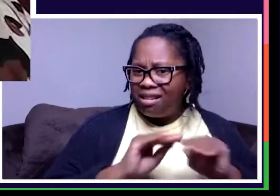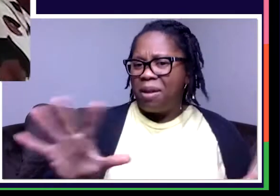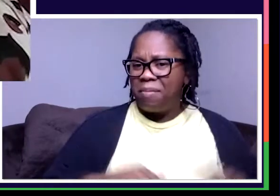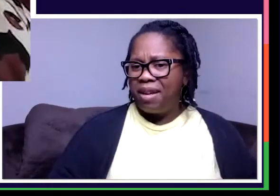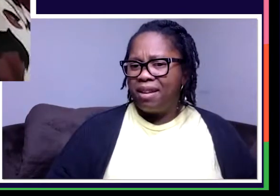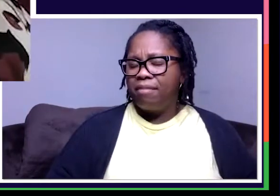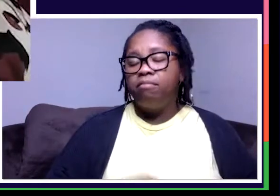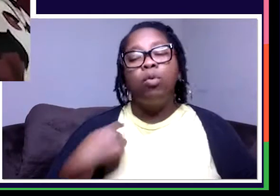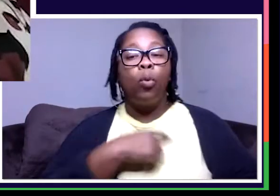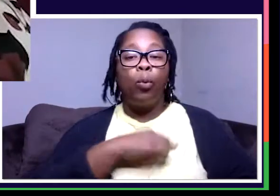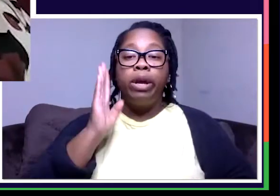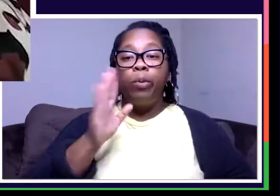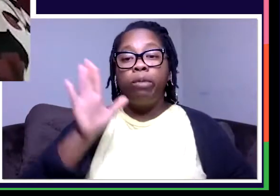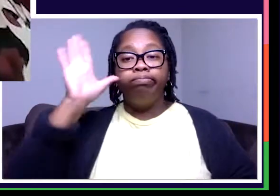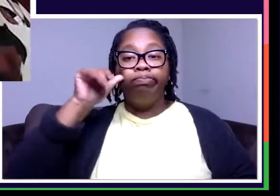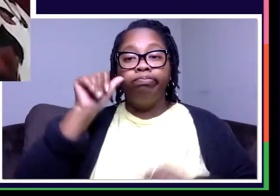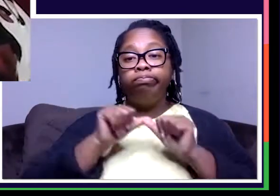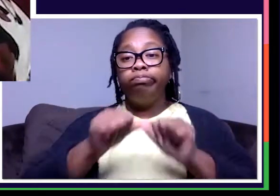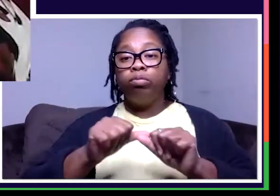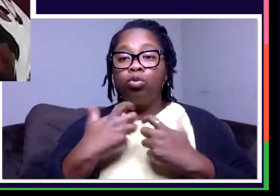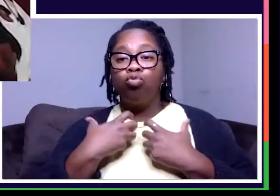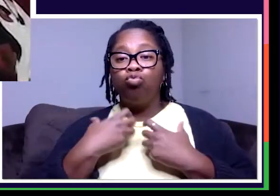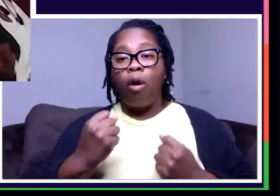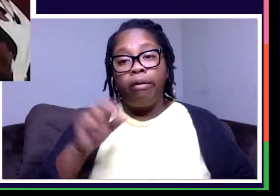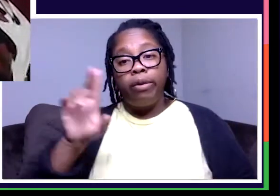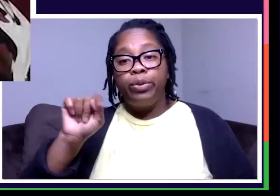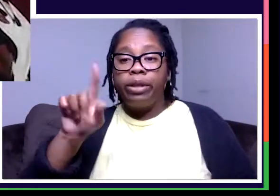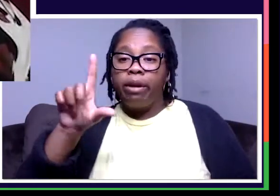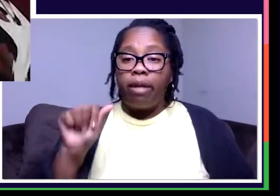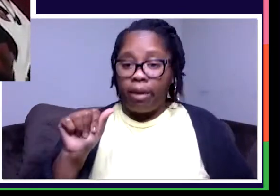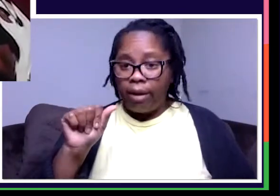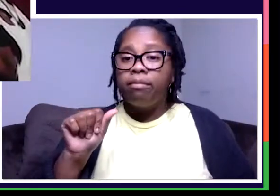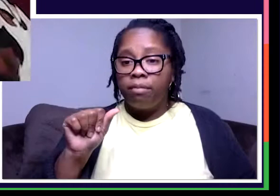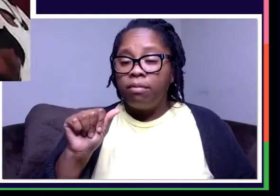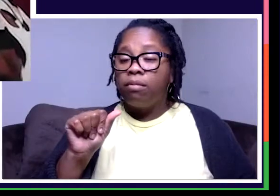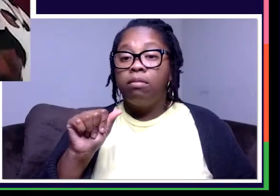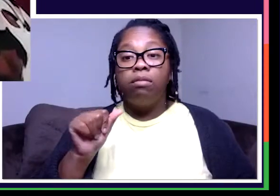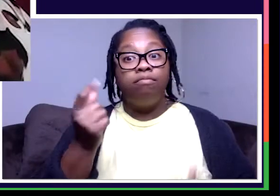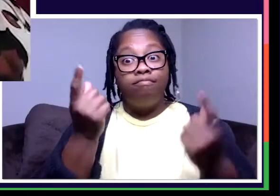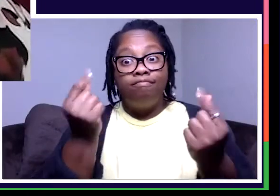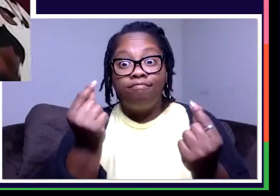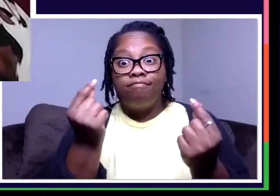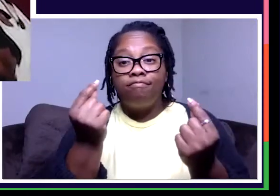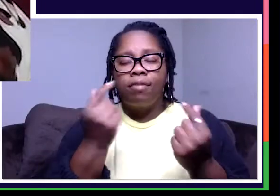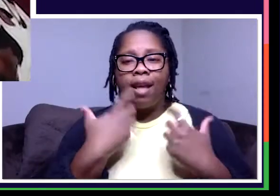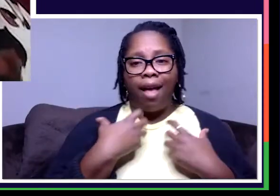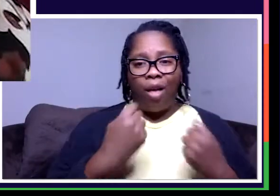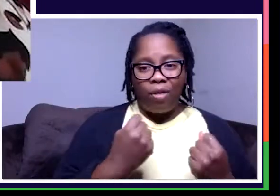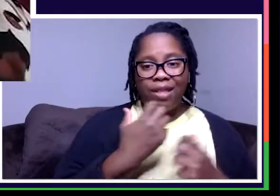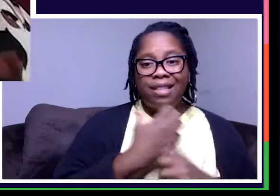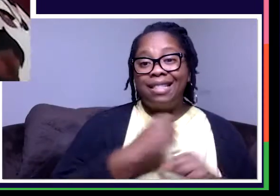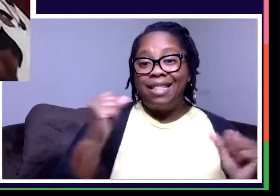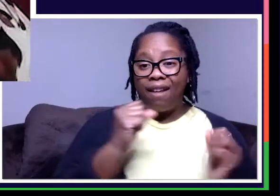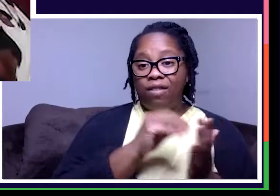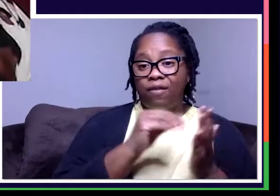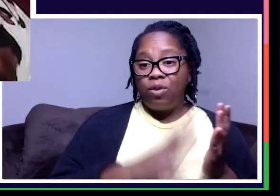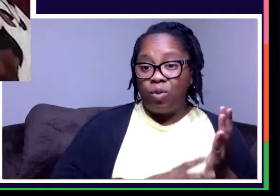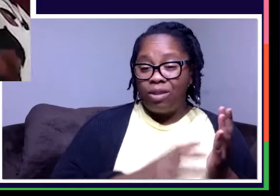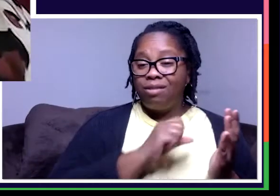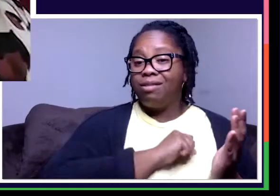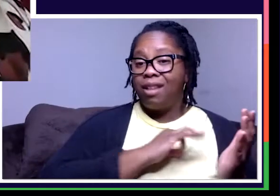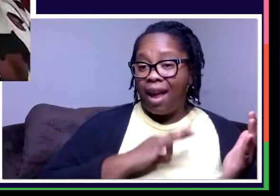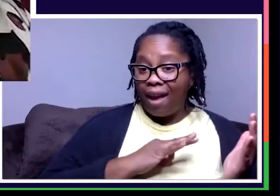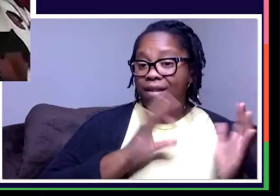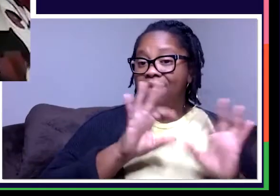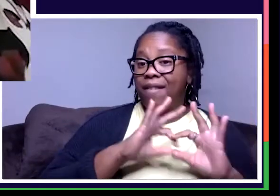this pandemic. We will stay strong, UTLA community, in putting the health and safety of